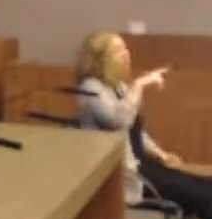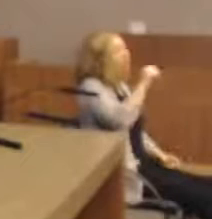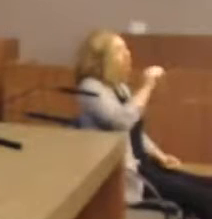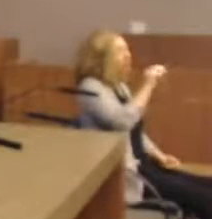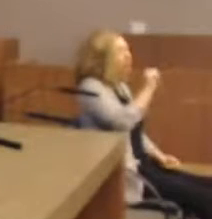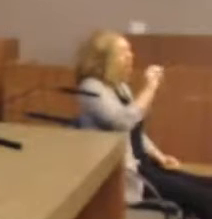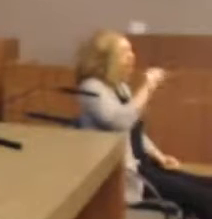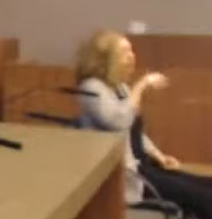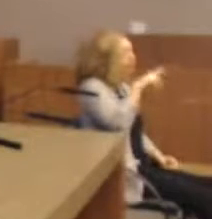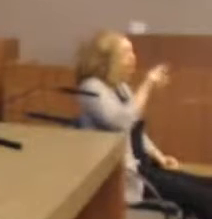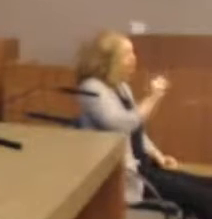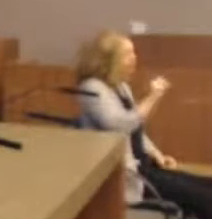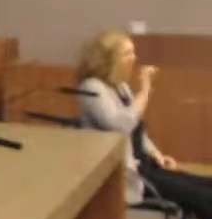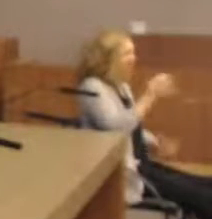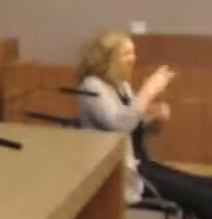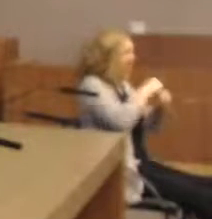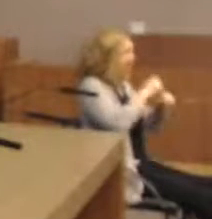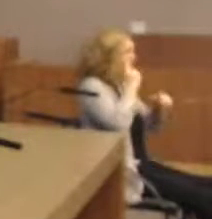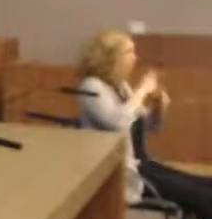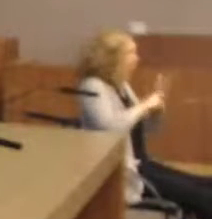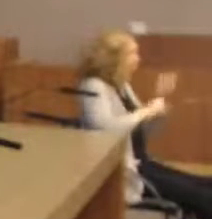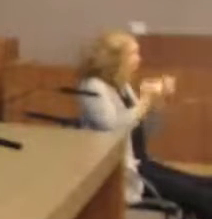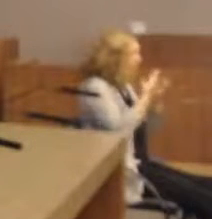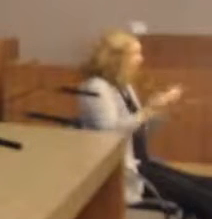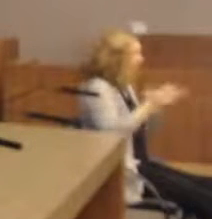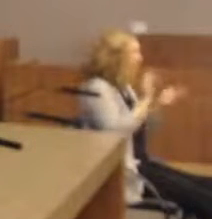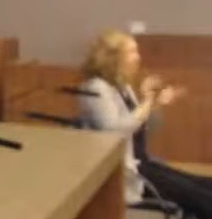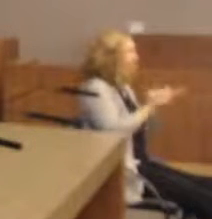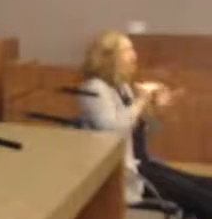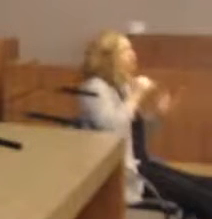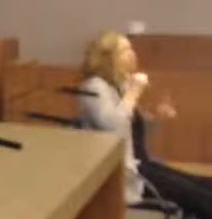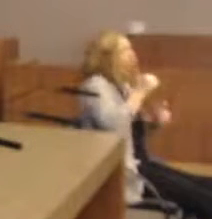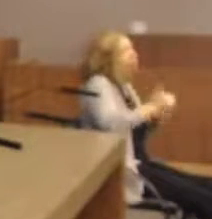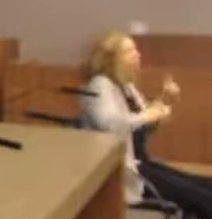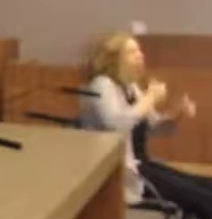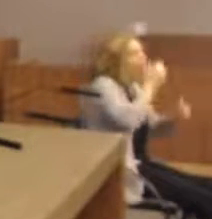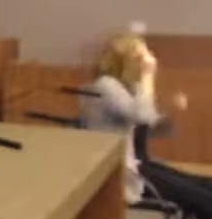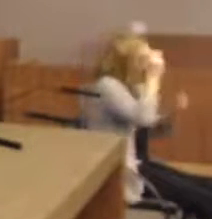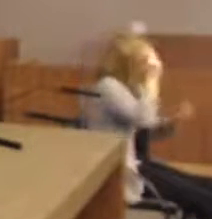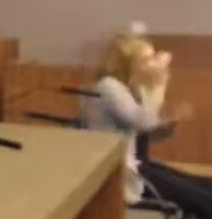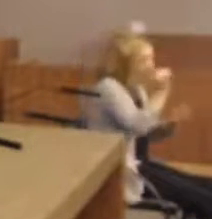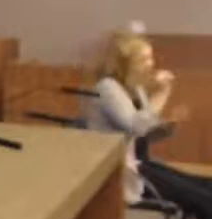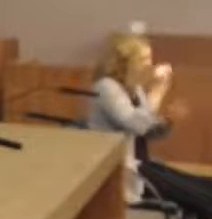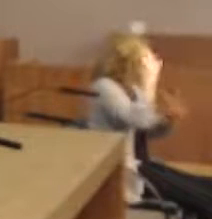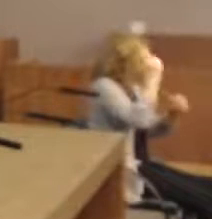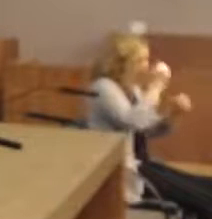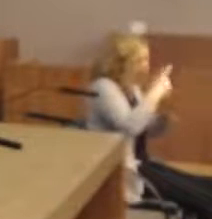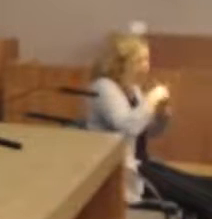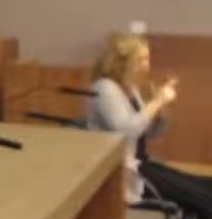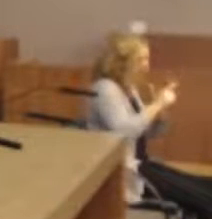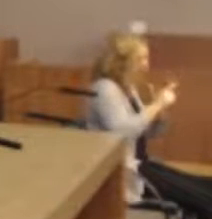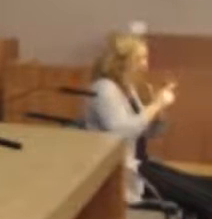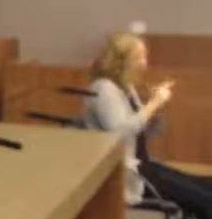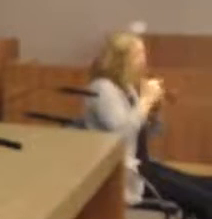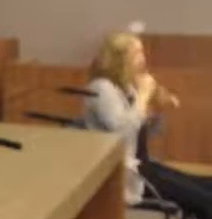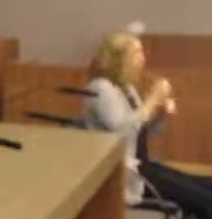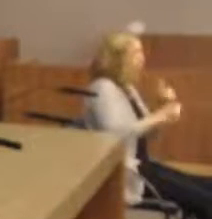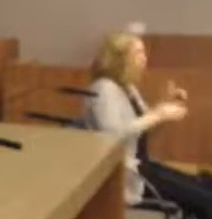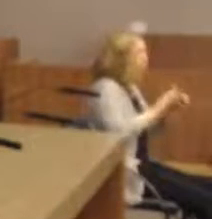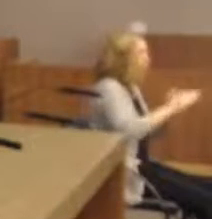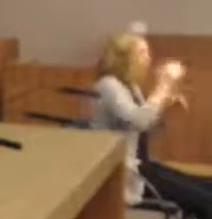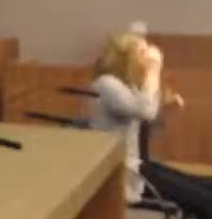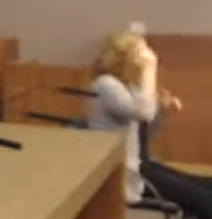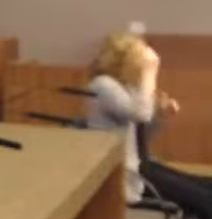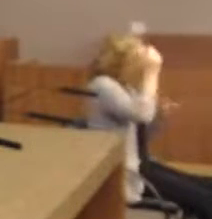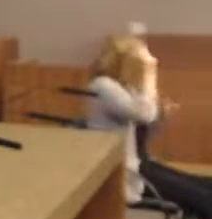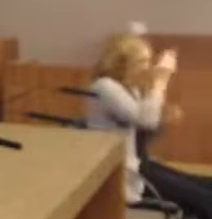lot of stuff. It processes information kind of like a memory chip. It processes our conscious information,